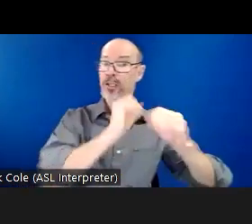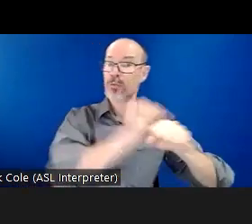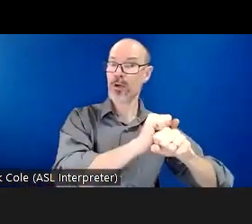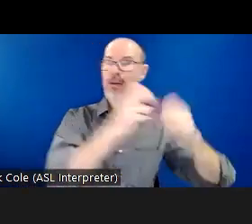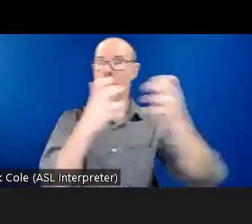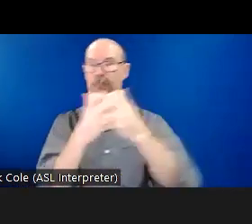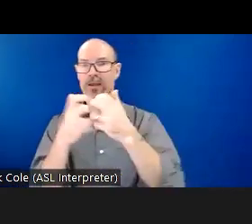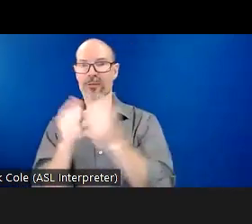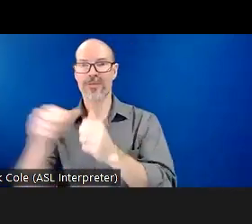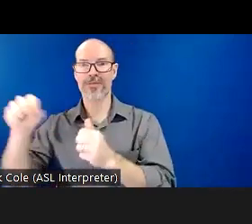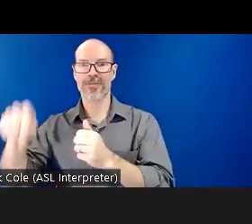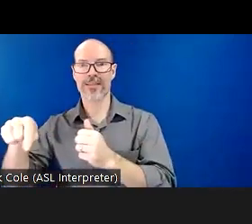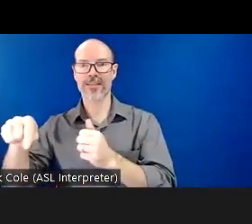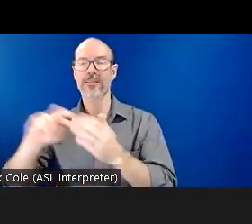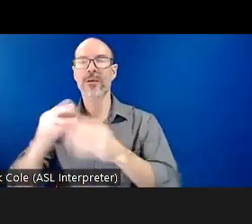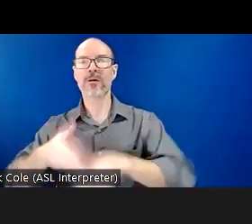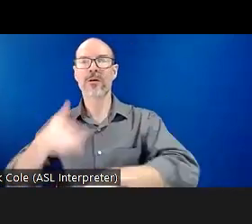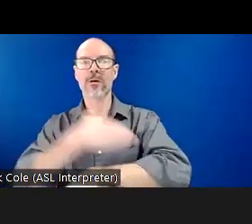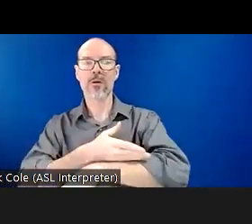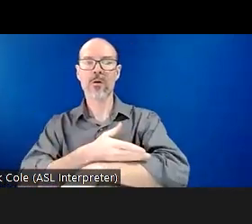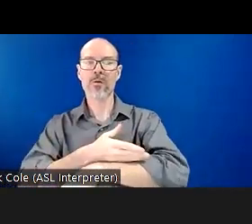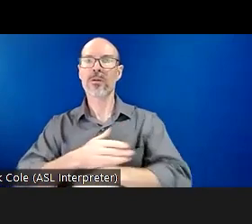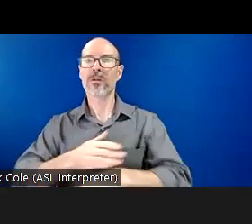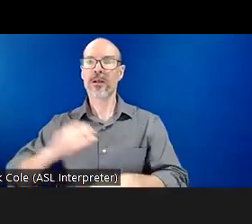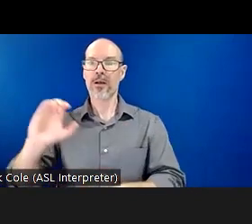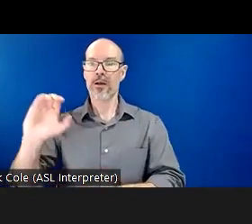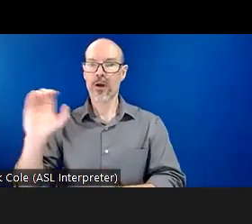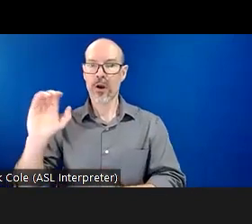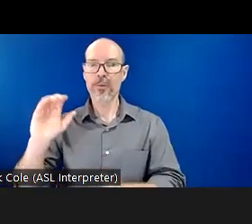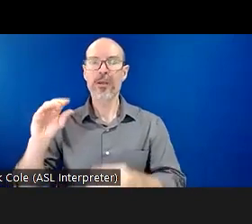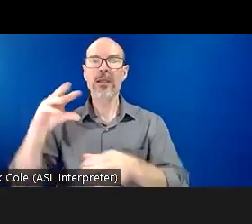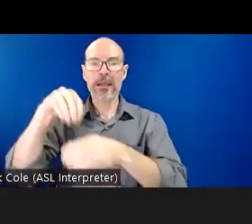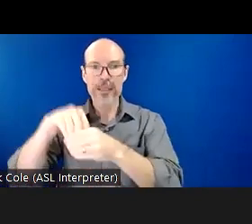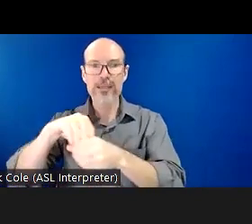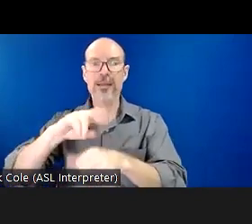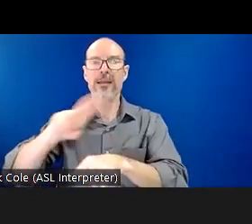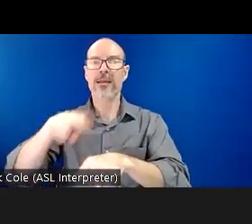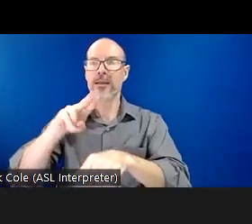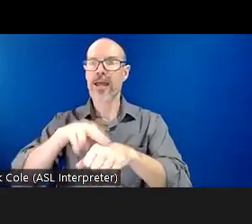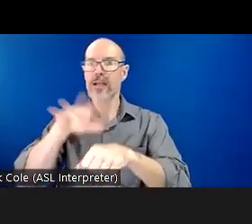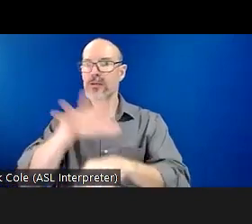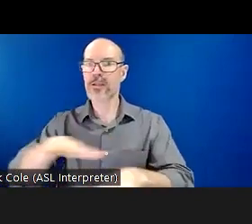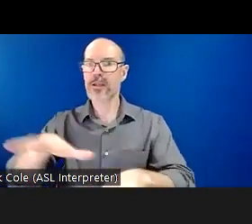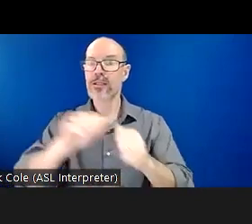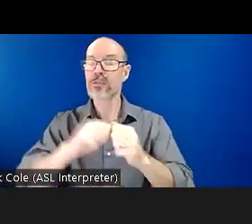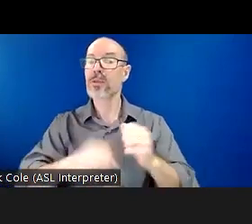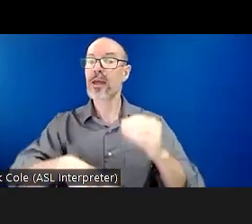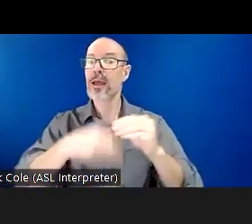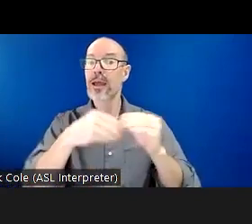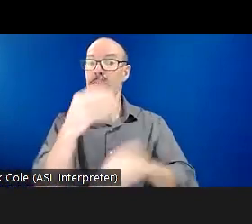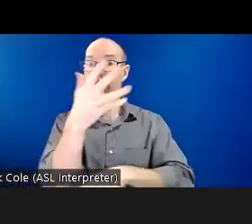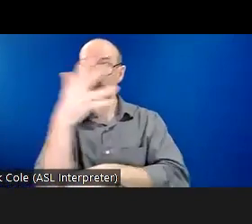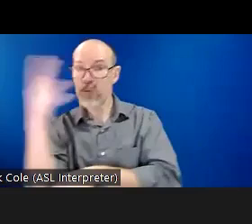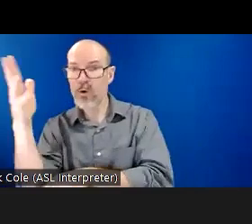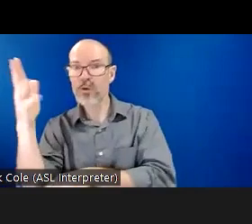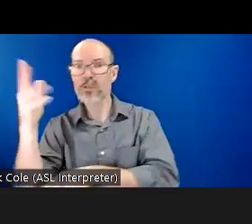this measure aims to enhance carbon sequestration in natural and working lands by forestry restoration and preservation, and